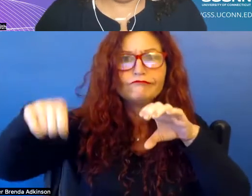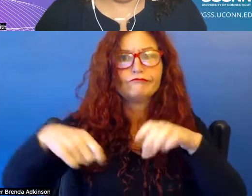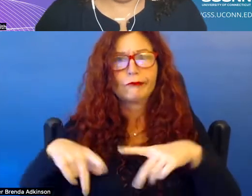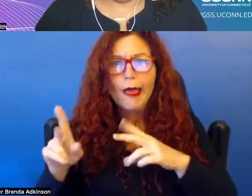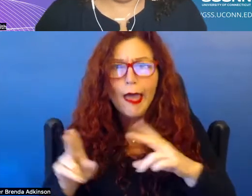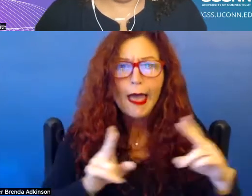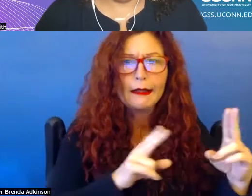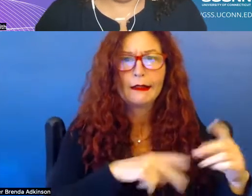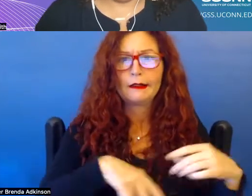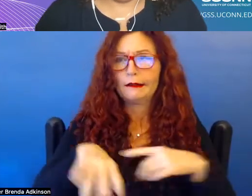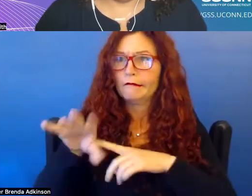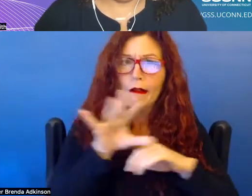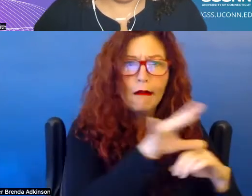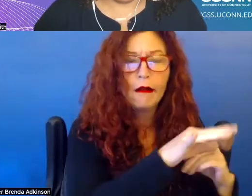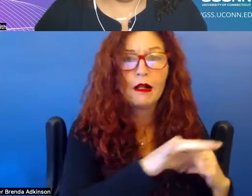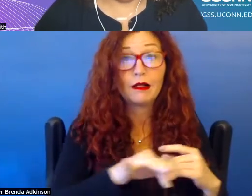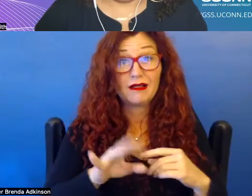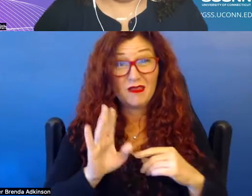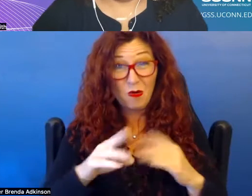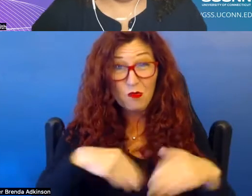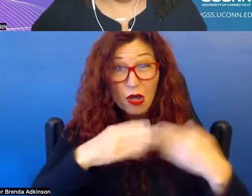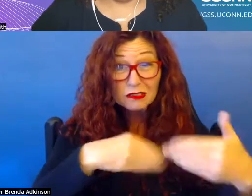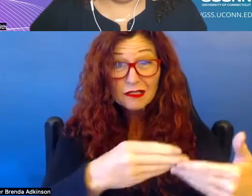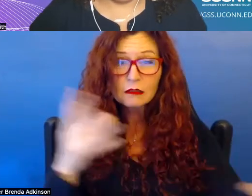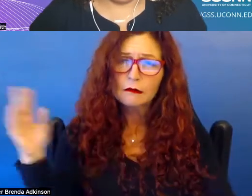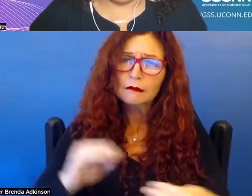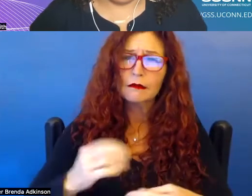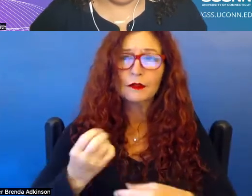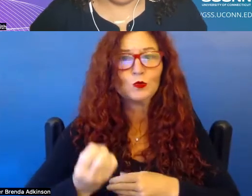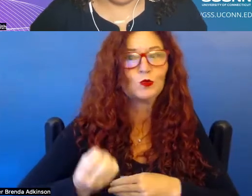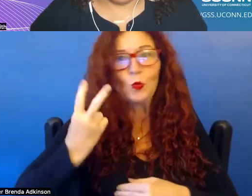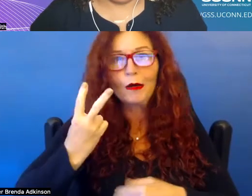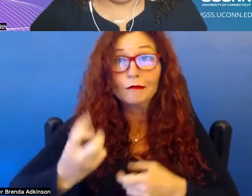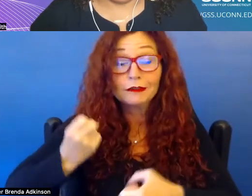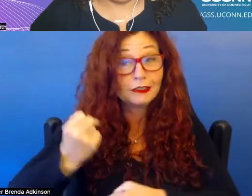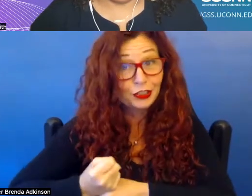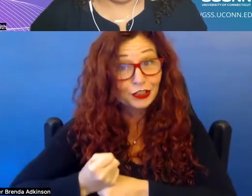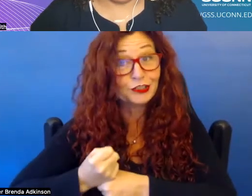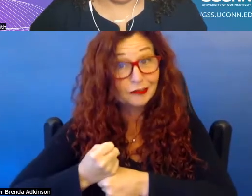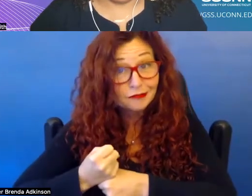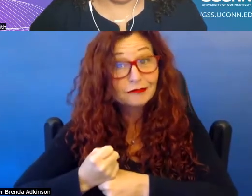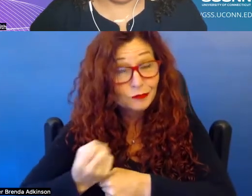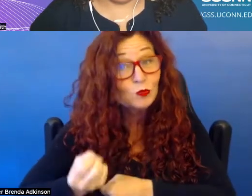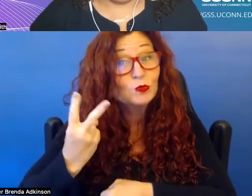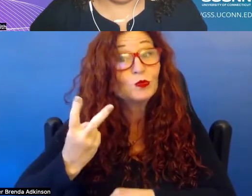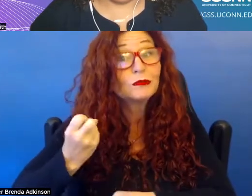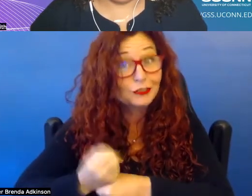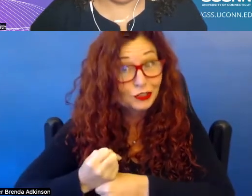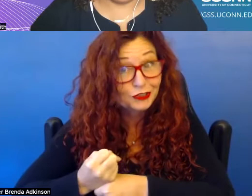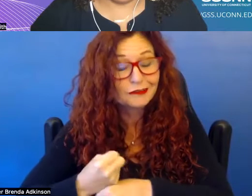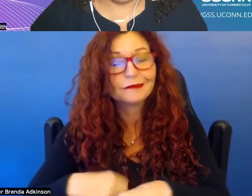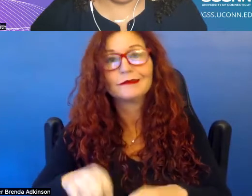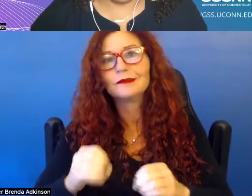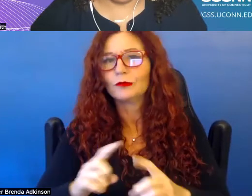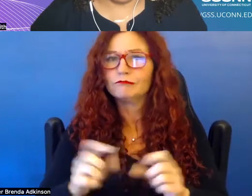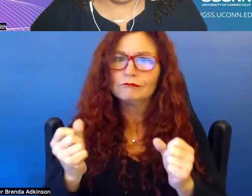it was a Black feminist grassroots organizing process. So I used the screenings of rough cuts at